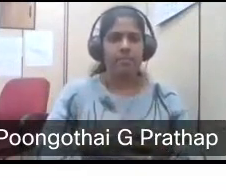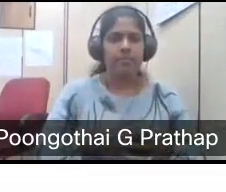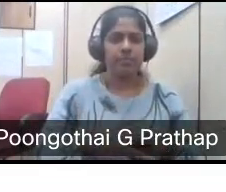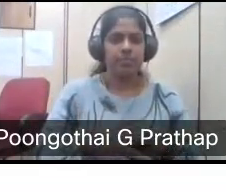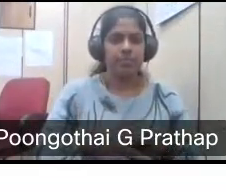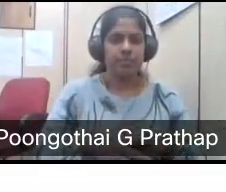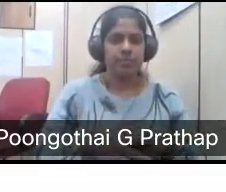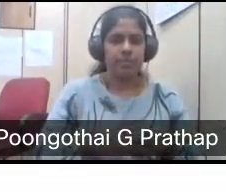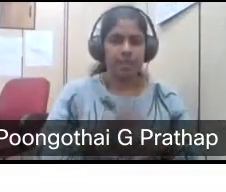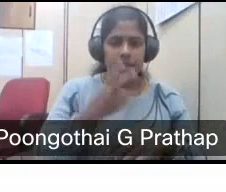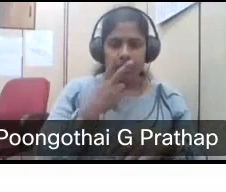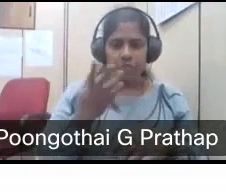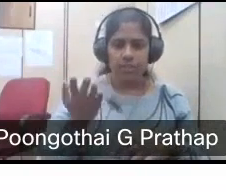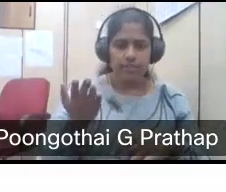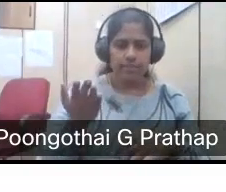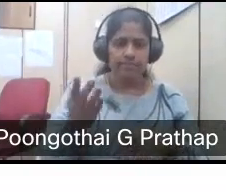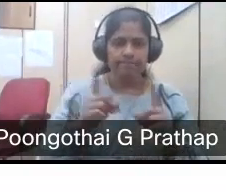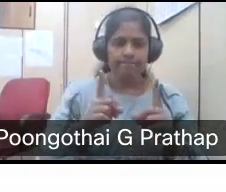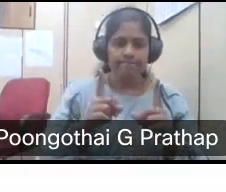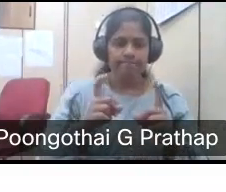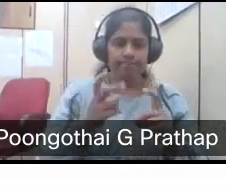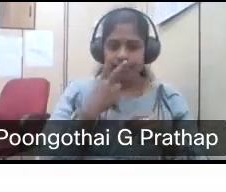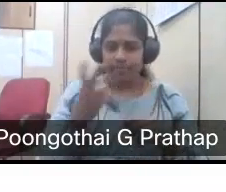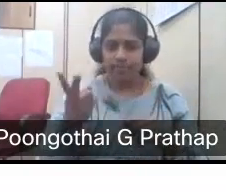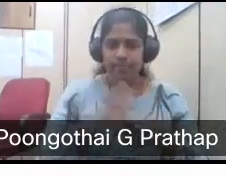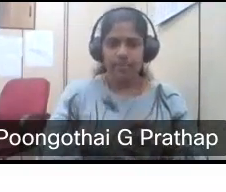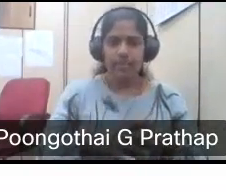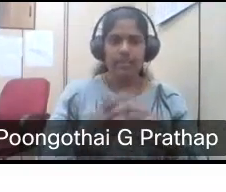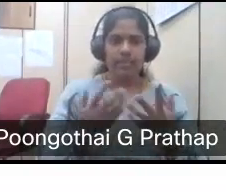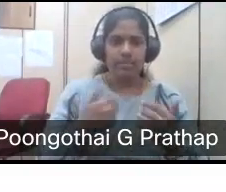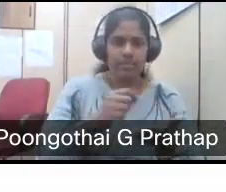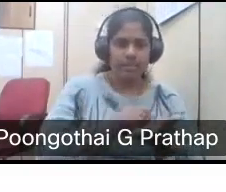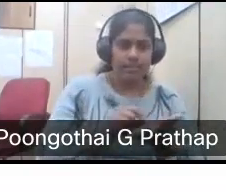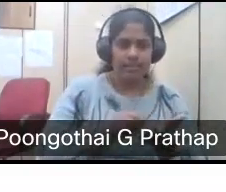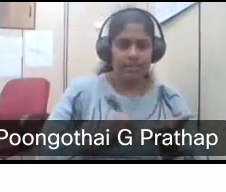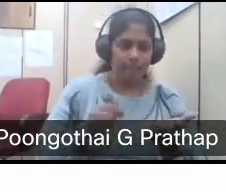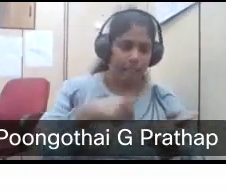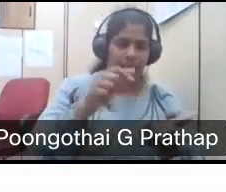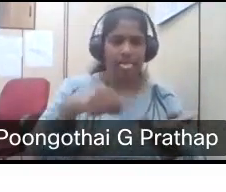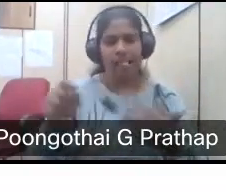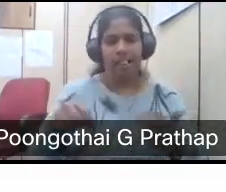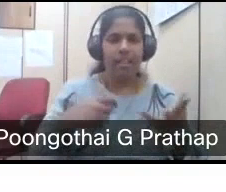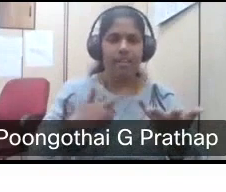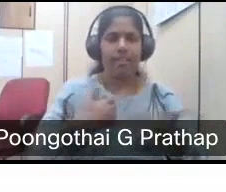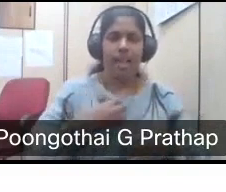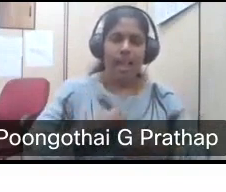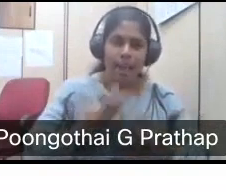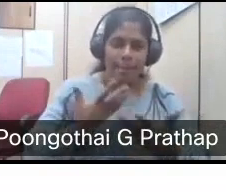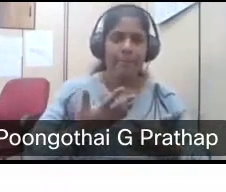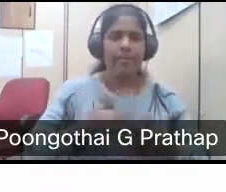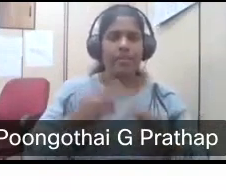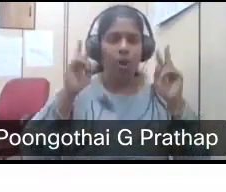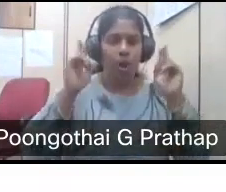what. So he is trying to study it, never did it. And father is so hopeful that now my child will